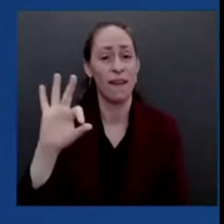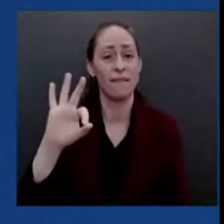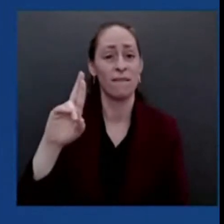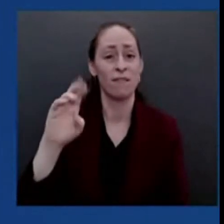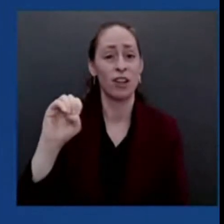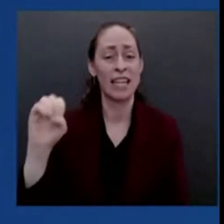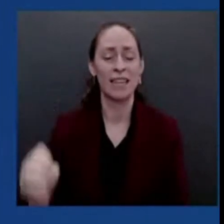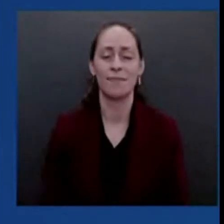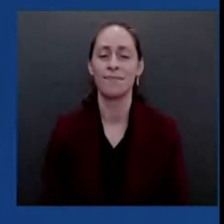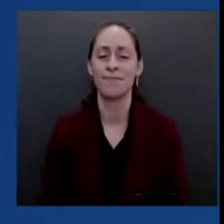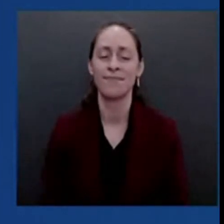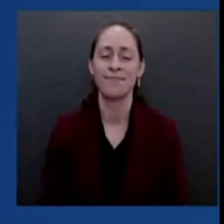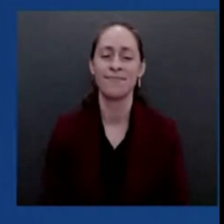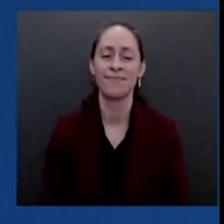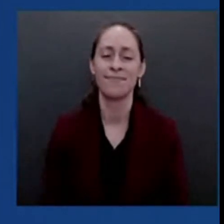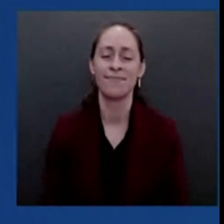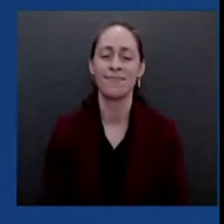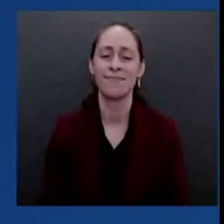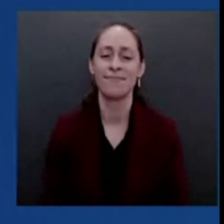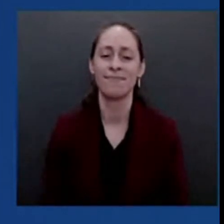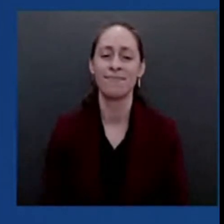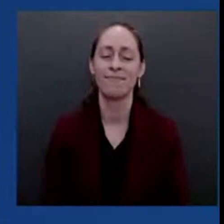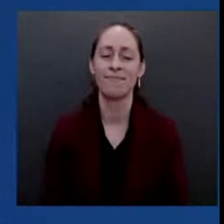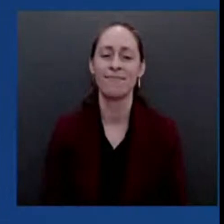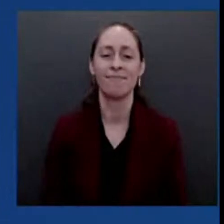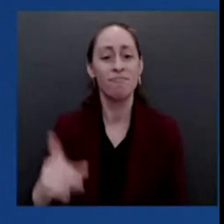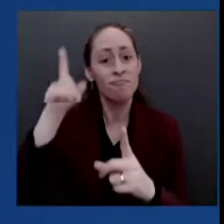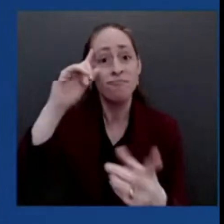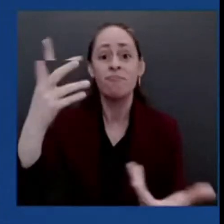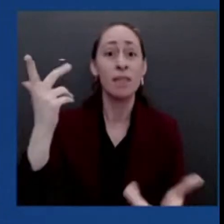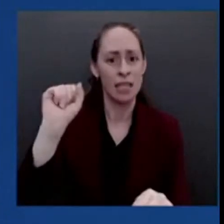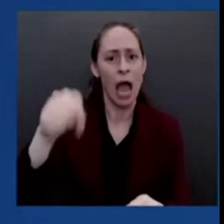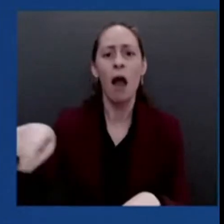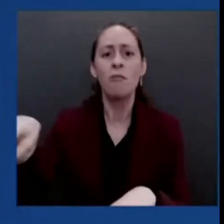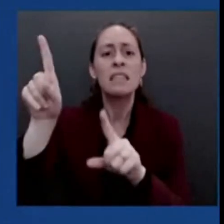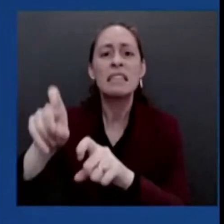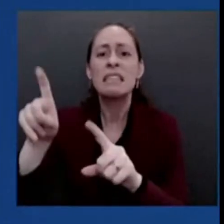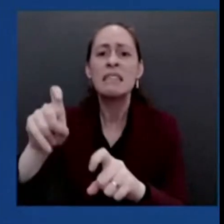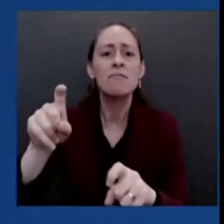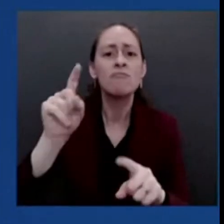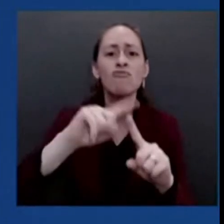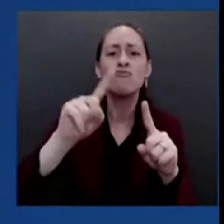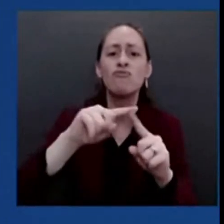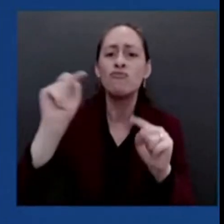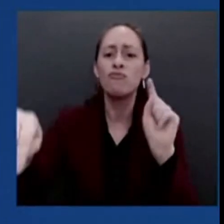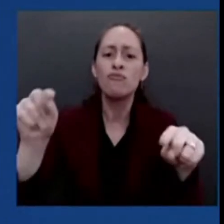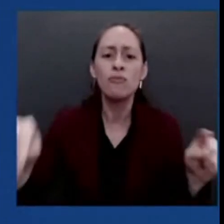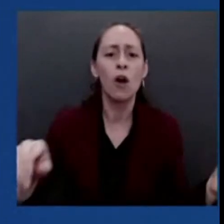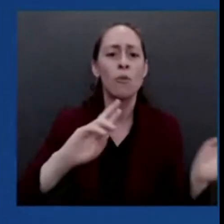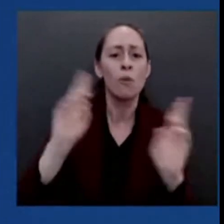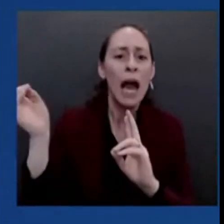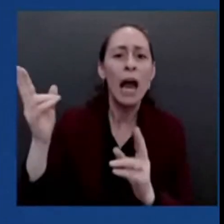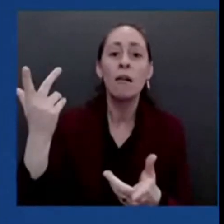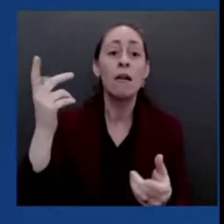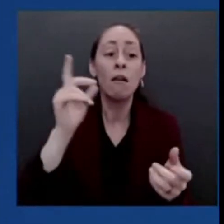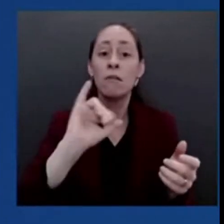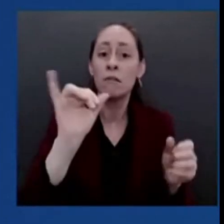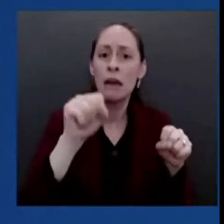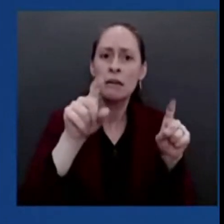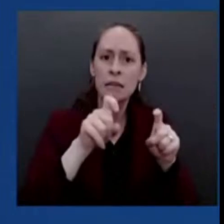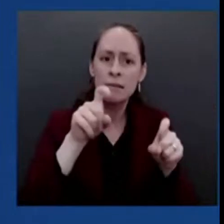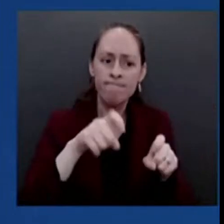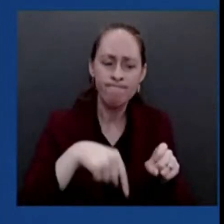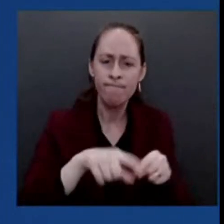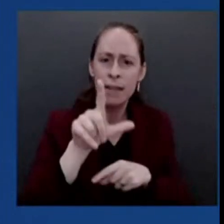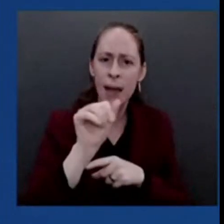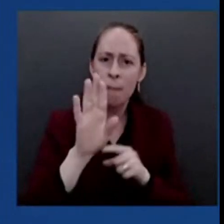day. This is major progress. And there's no question that the significant overall national testing capacity that we